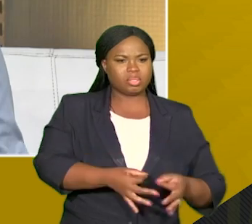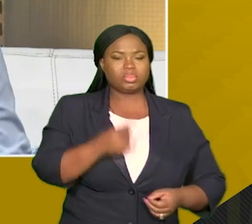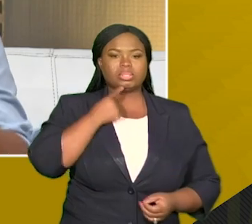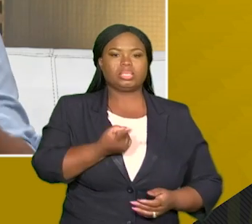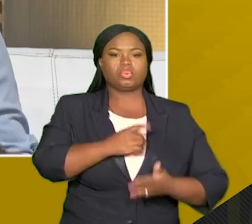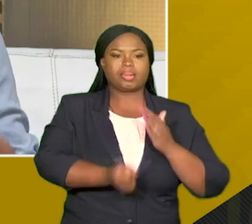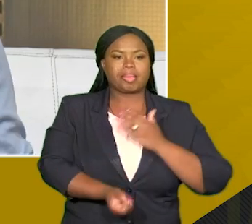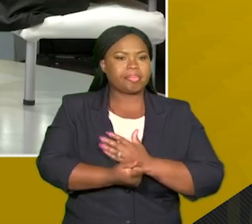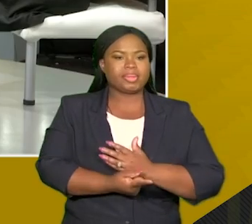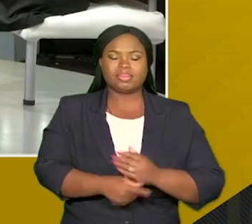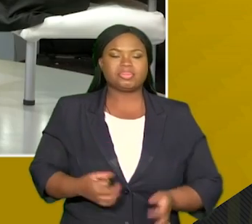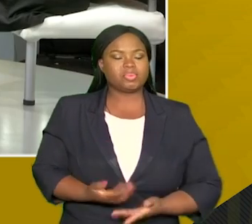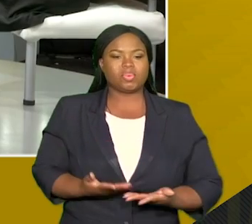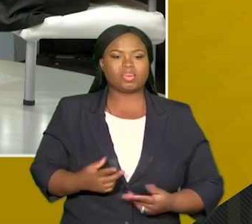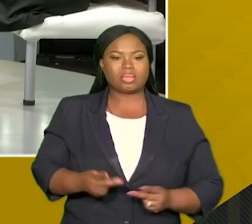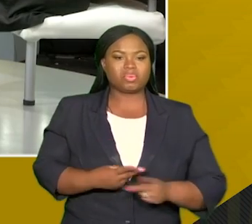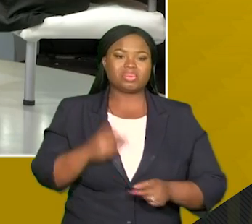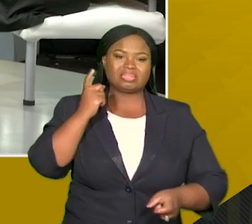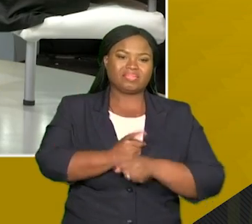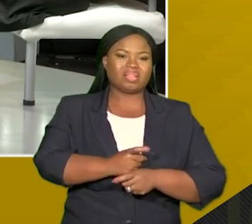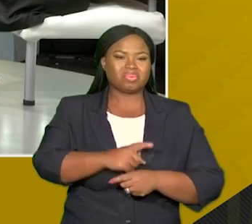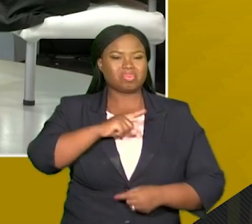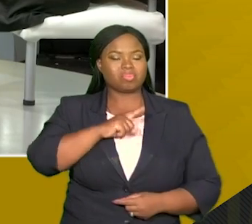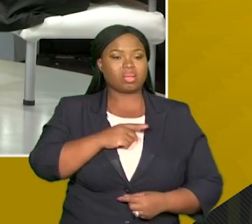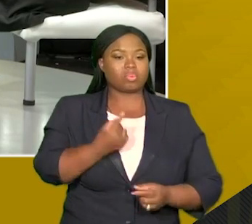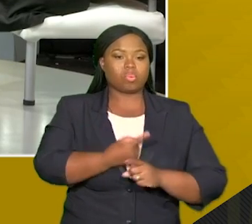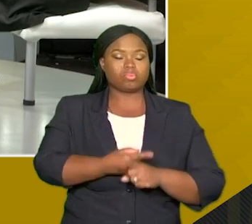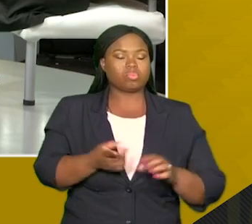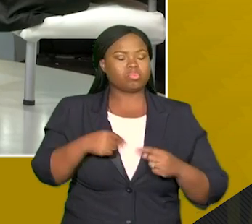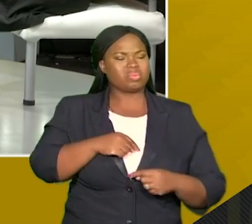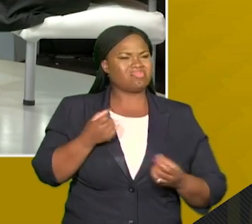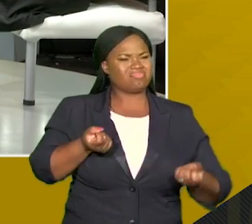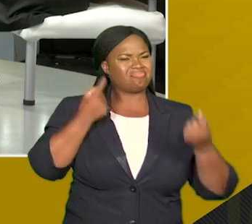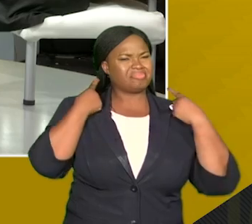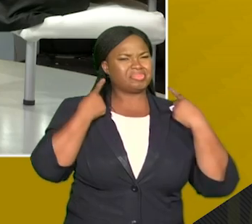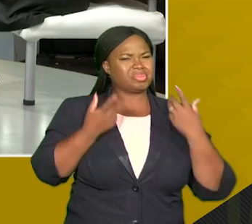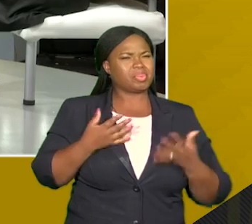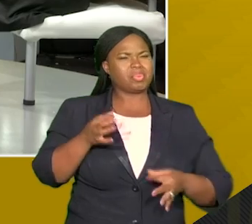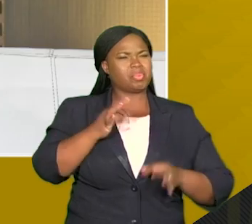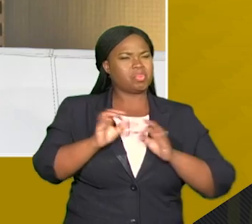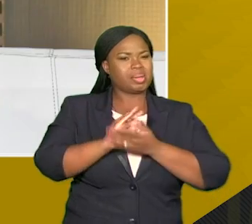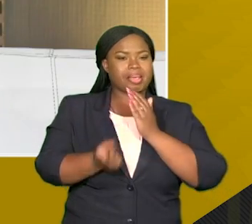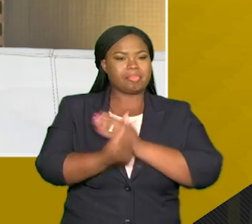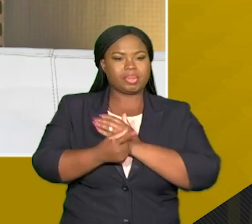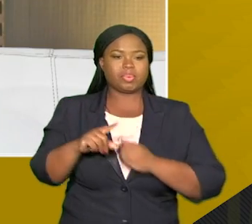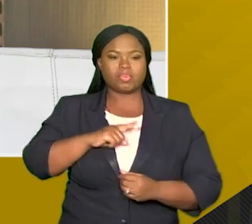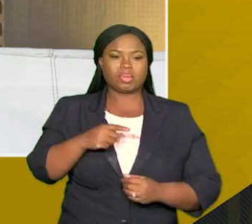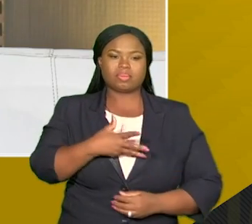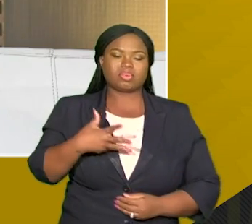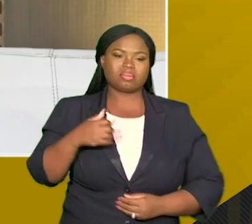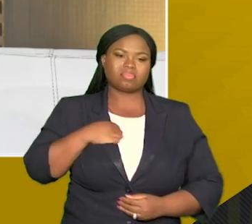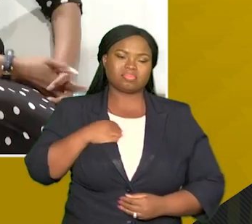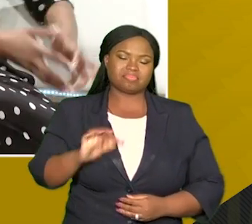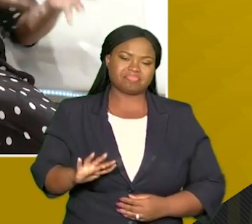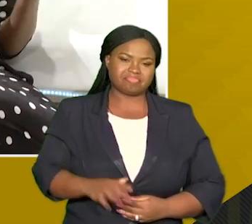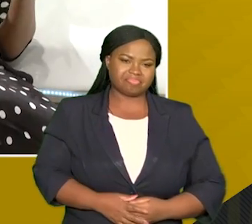mi ni na zote na rona zinta mahada buri ne ne rasa kunuri. Rizu explain ise an. Just koko ndanga manda.